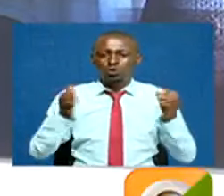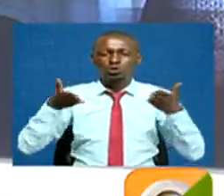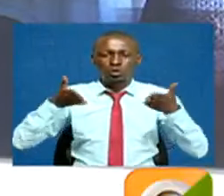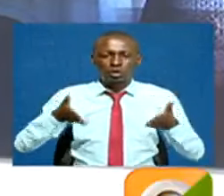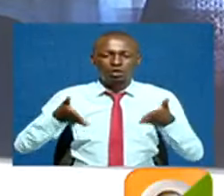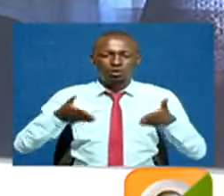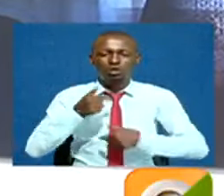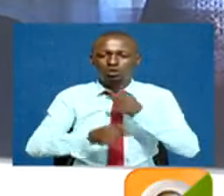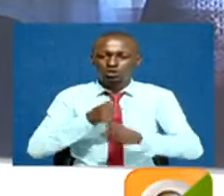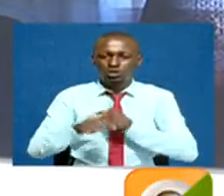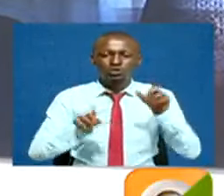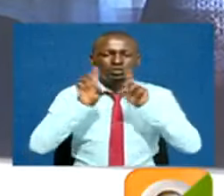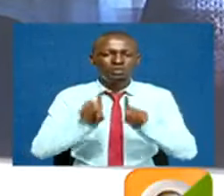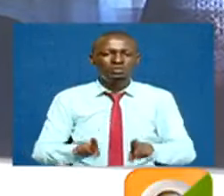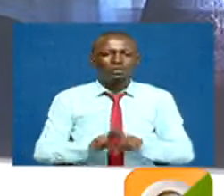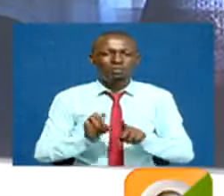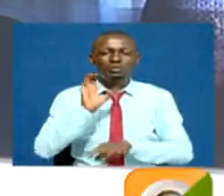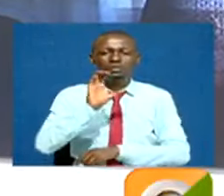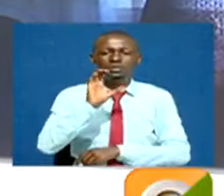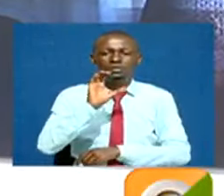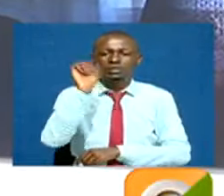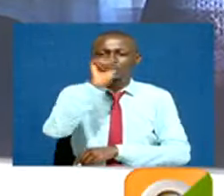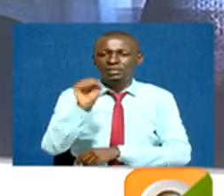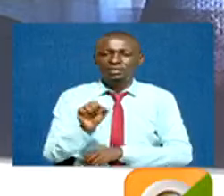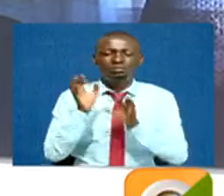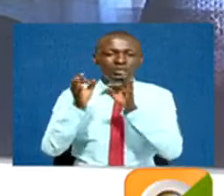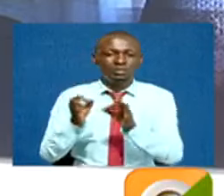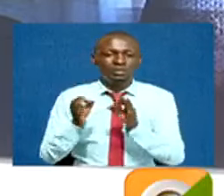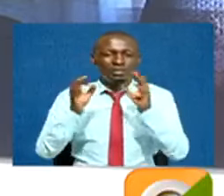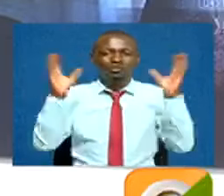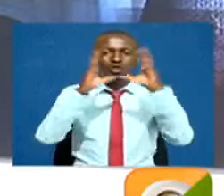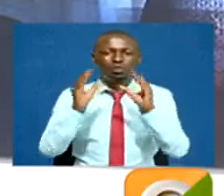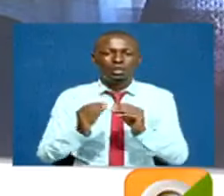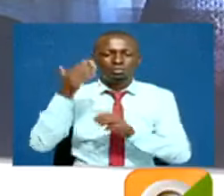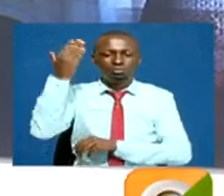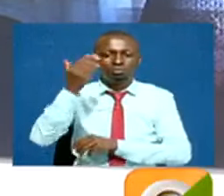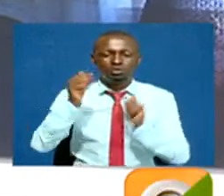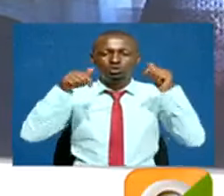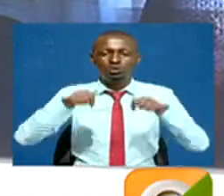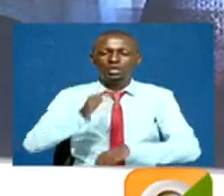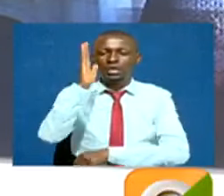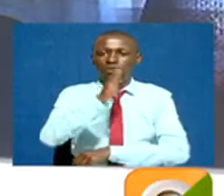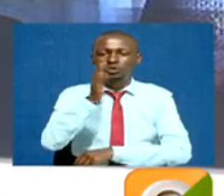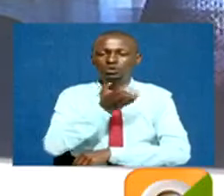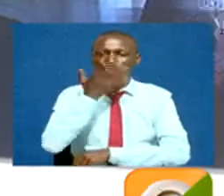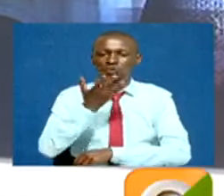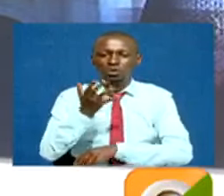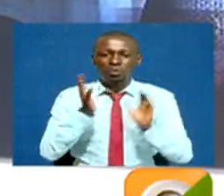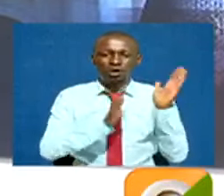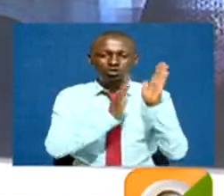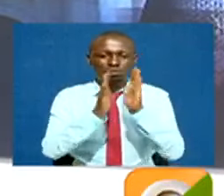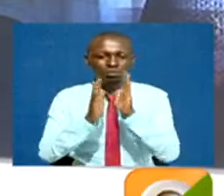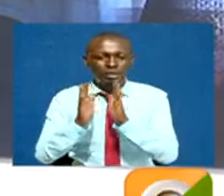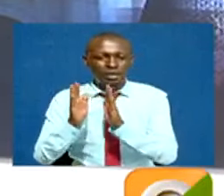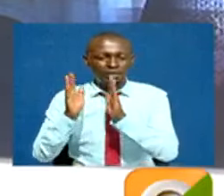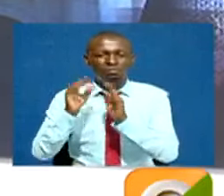year. This is after Treasury Cabinet Secretary Njuguna Ndungu, in his budget speech this afternoon, announced measures intended to reduce government